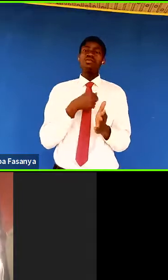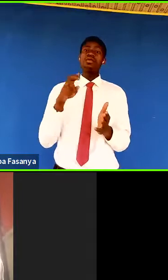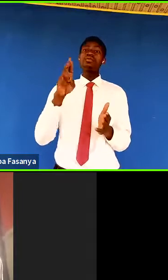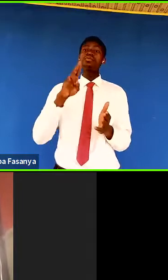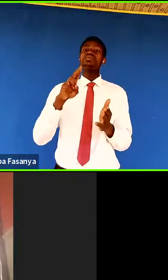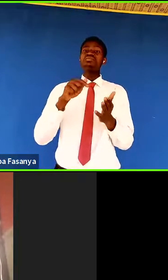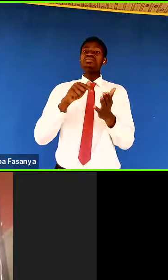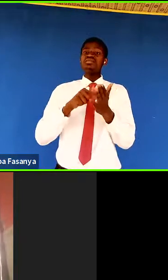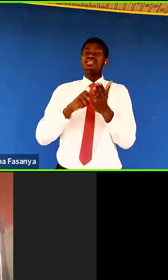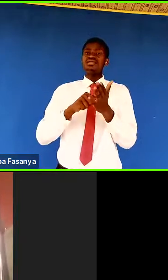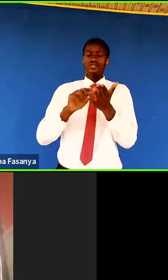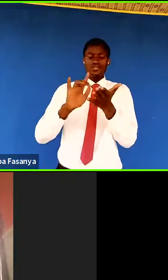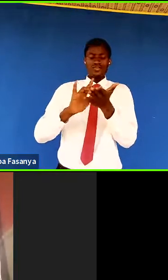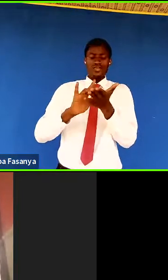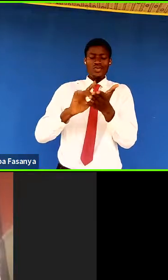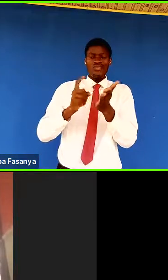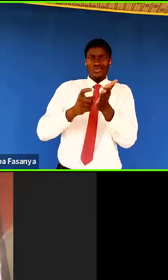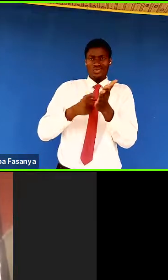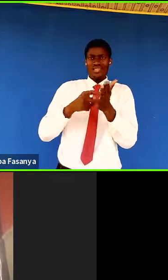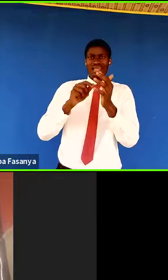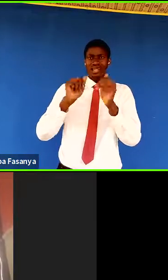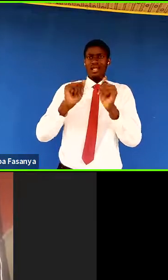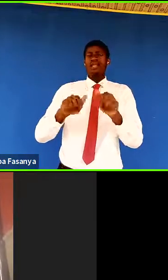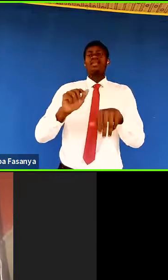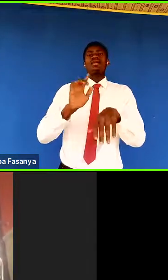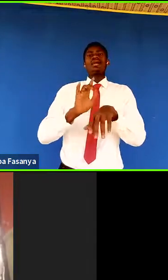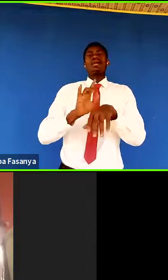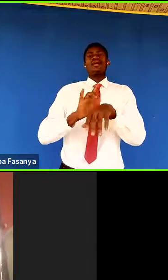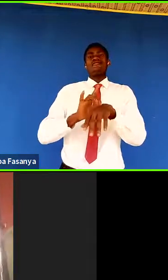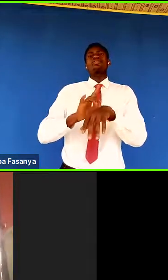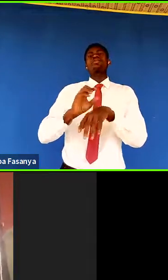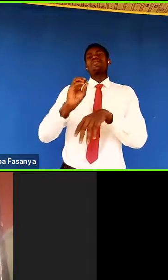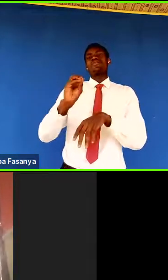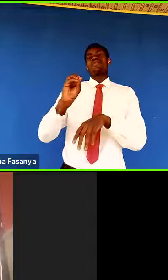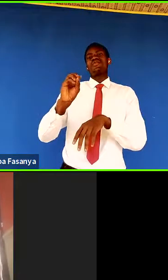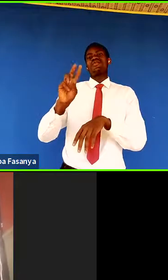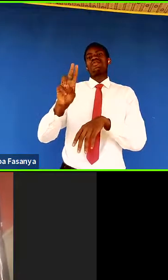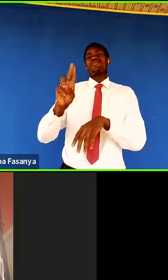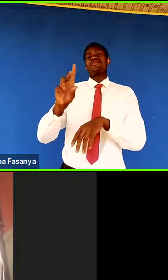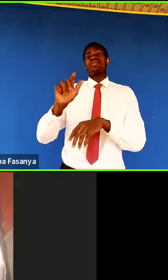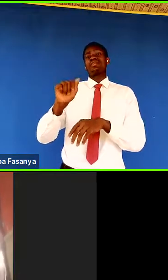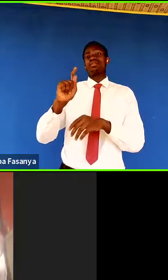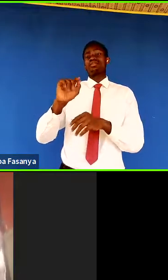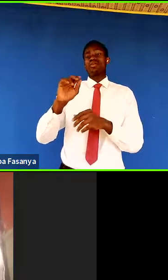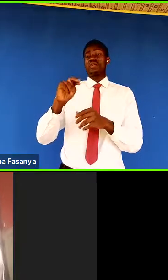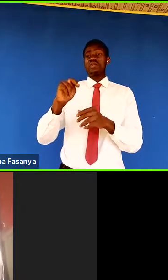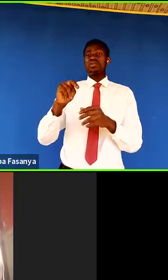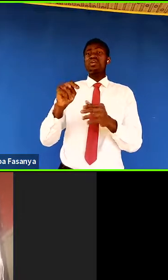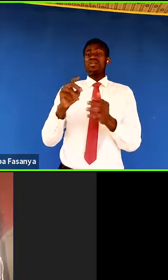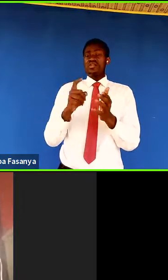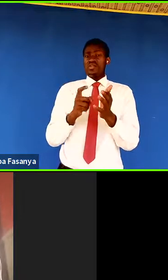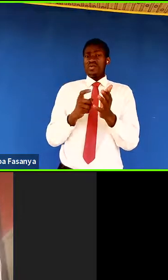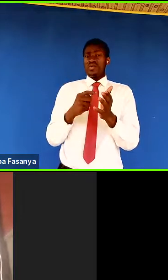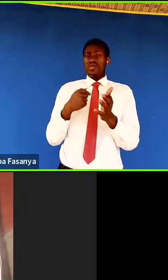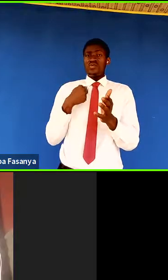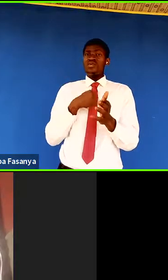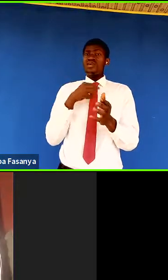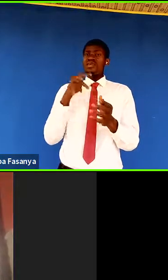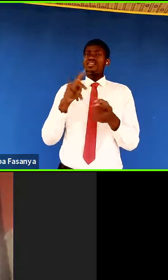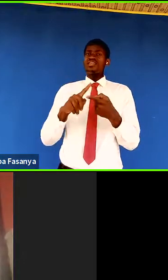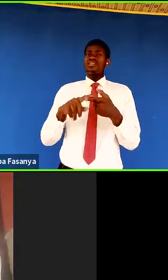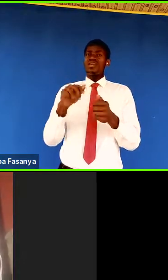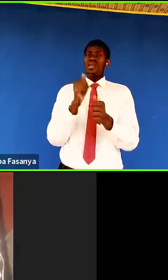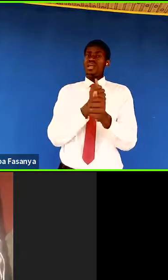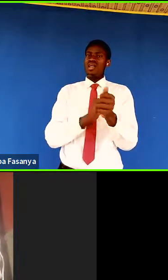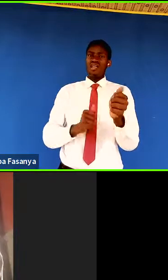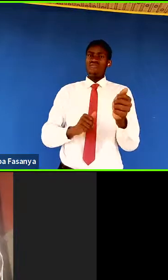ovulation, so it's very, very important that maybe when you are trying, you should avoid, if necessary, non-steroidal anti-inflammatory drugs, because what